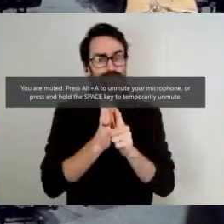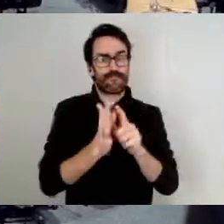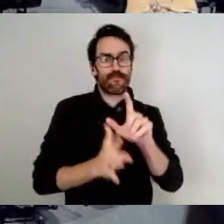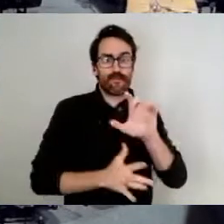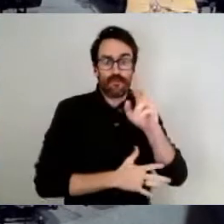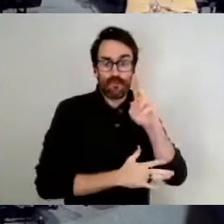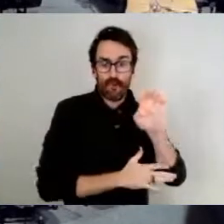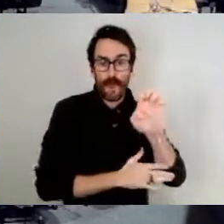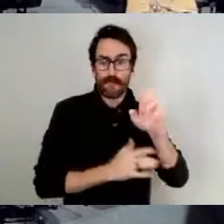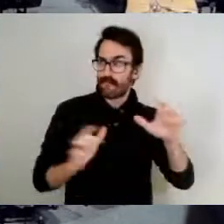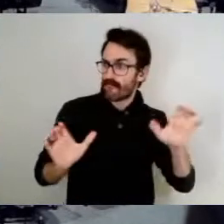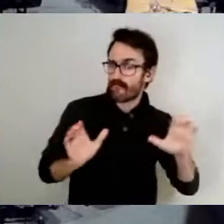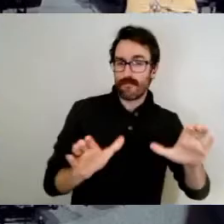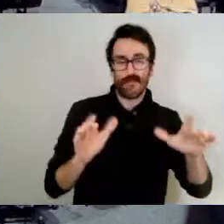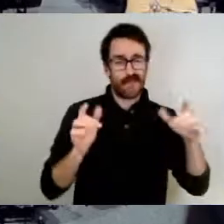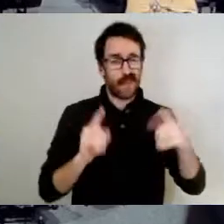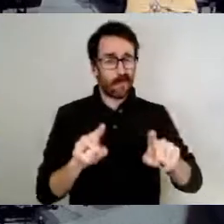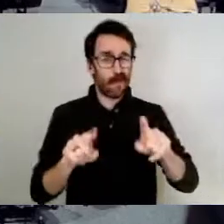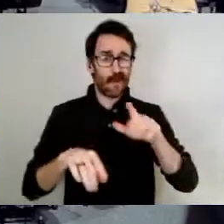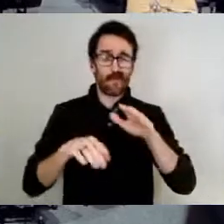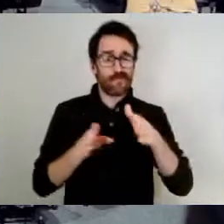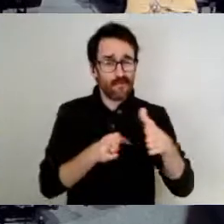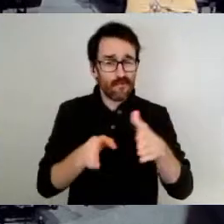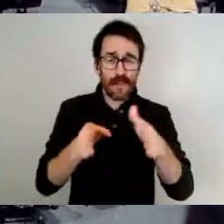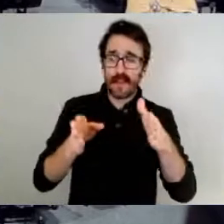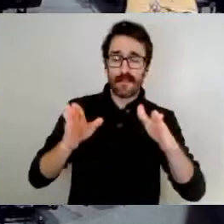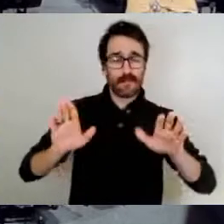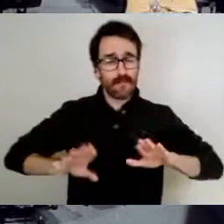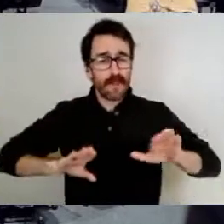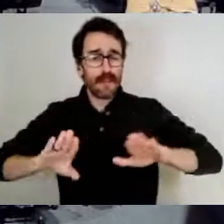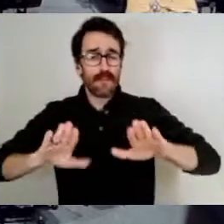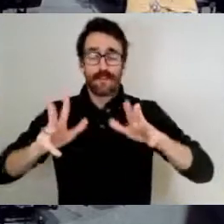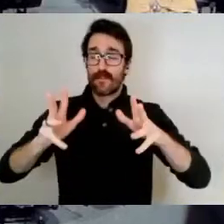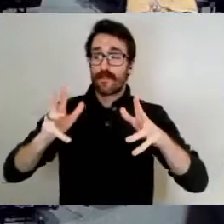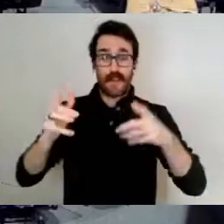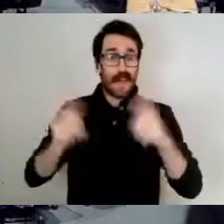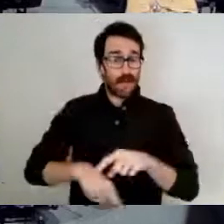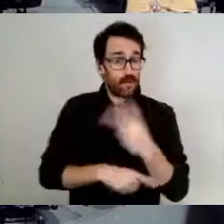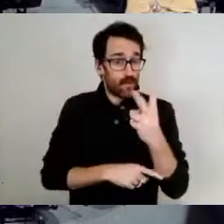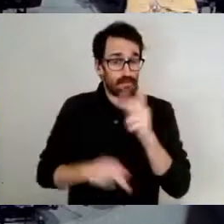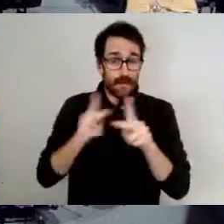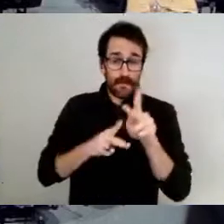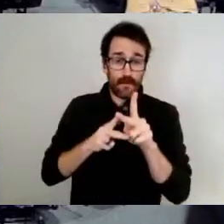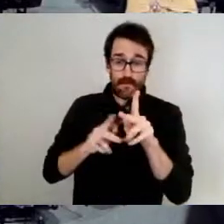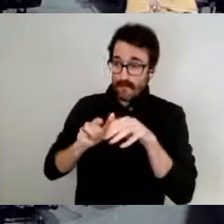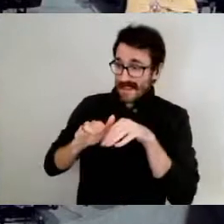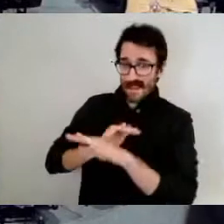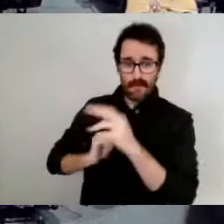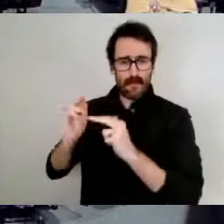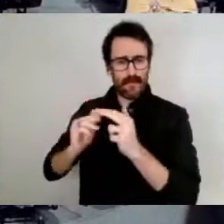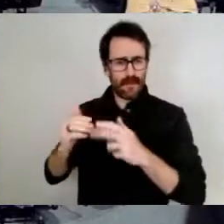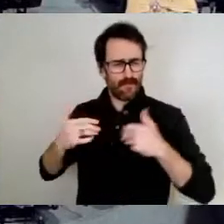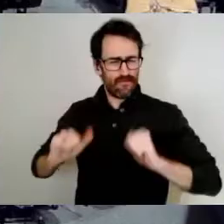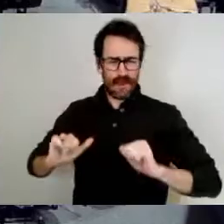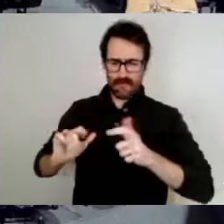Thank you so much. And my second question is about this arson investigation on Lisgar